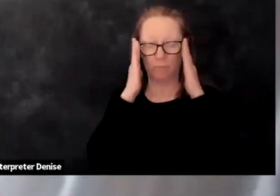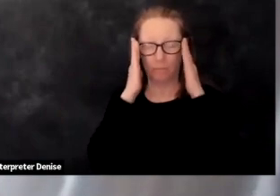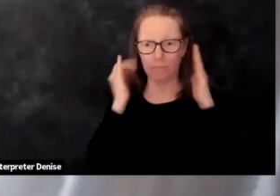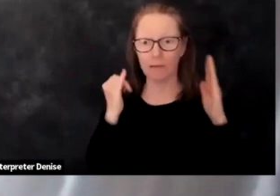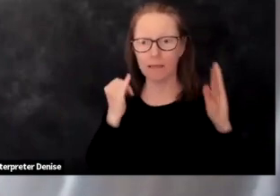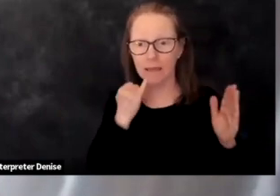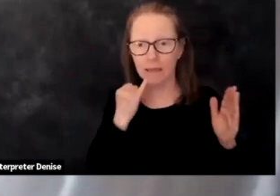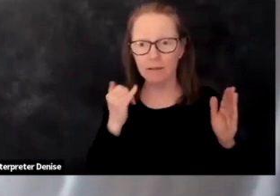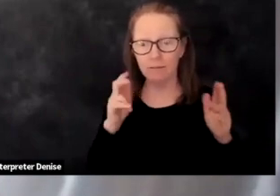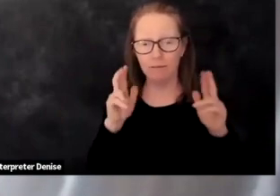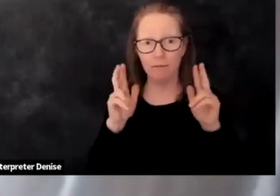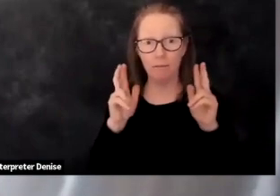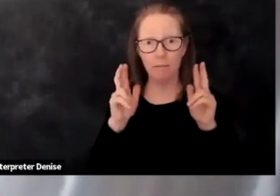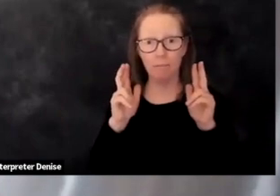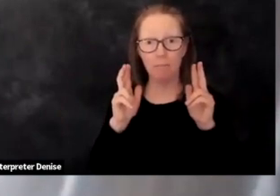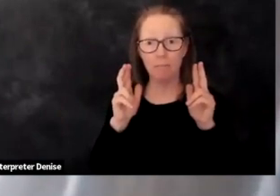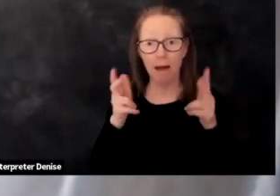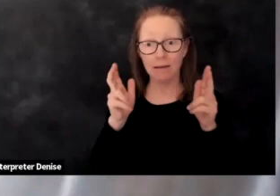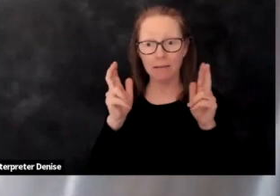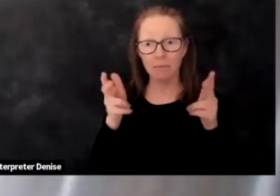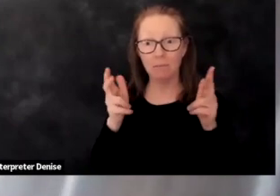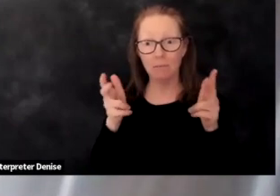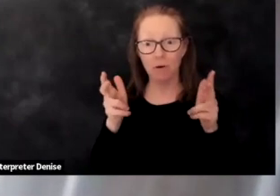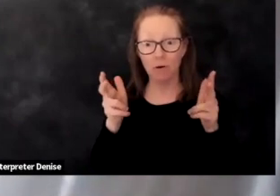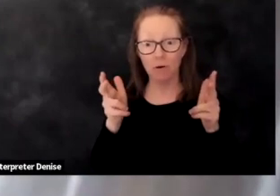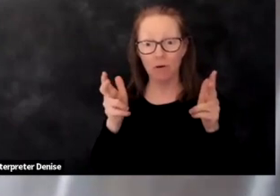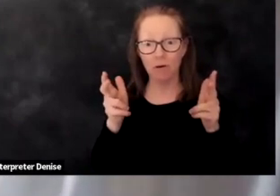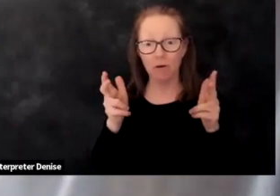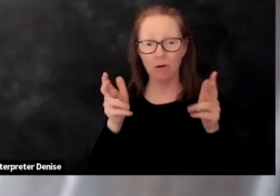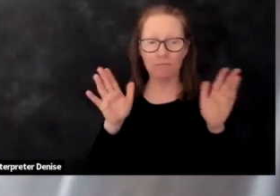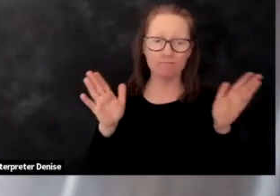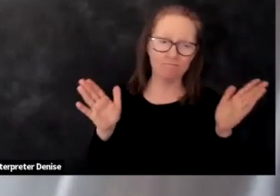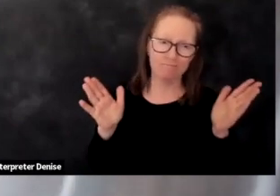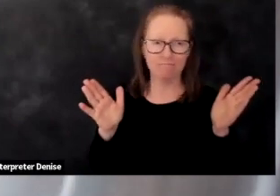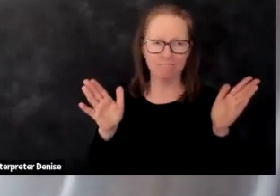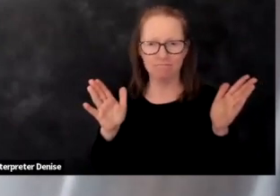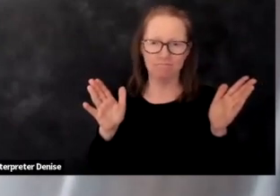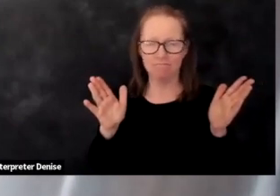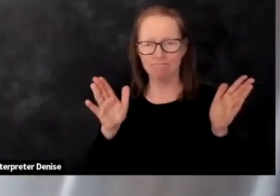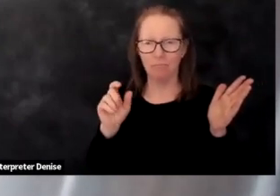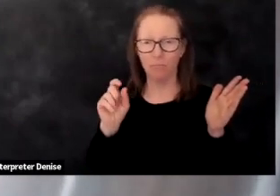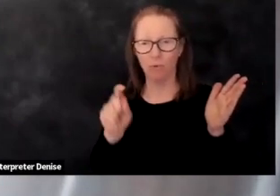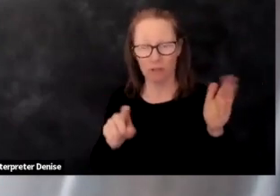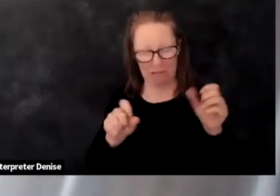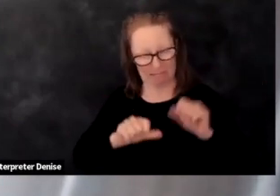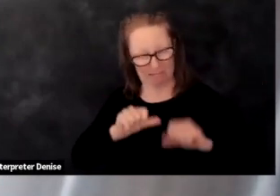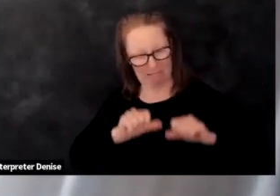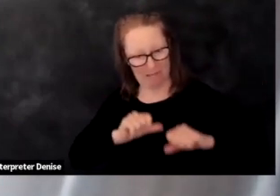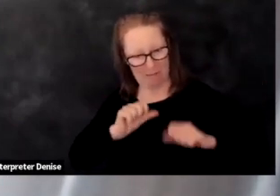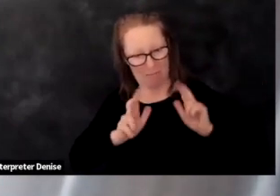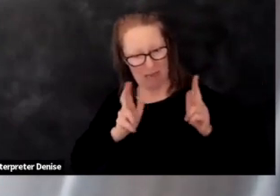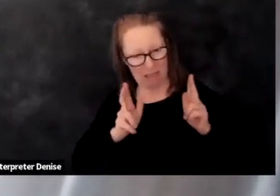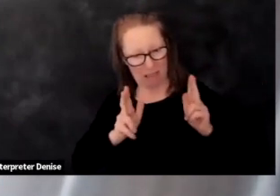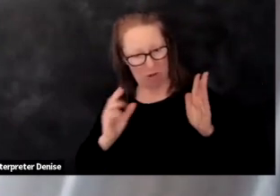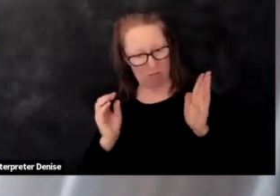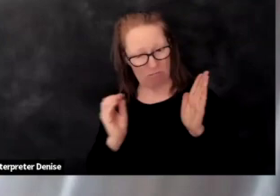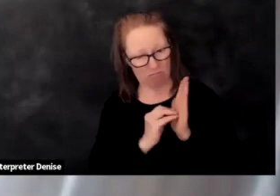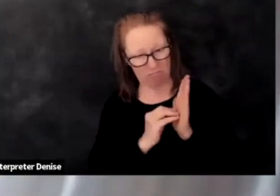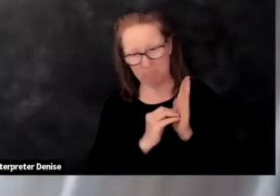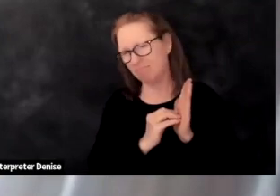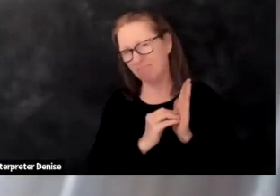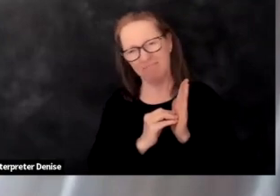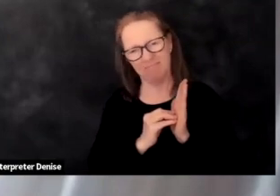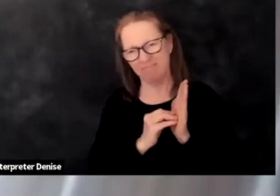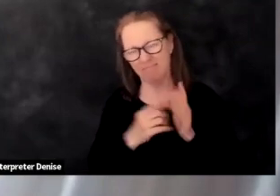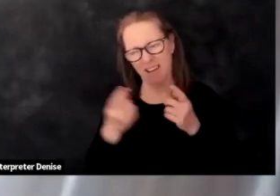basketball is, the question is whether or not basketball should be on the table. And I agree with Clifton that that there's a